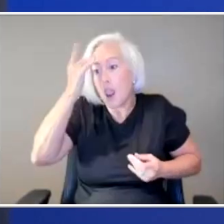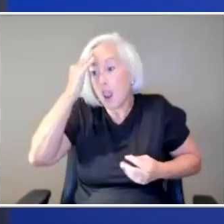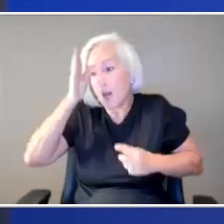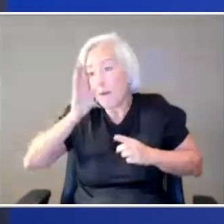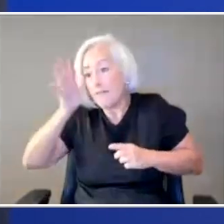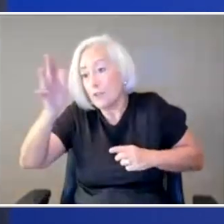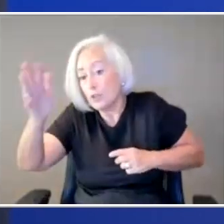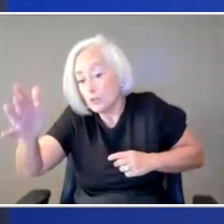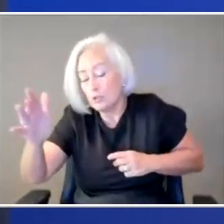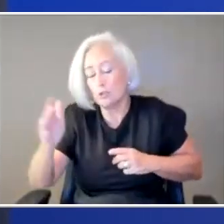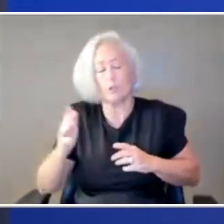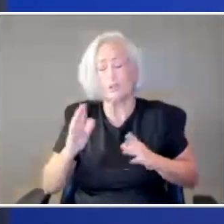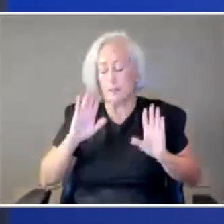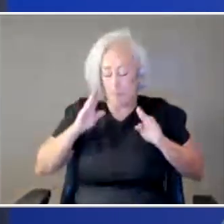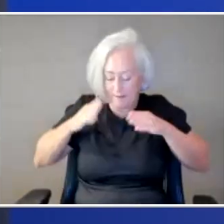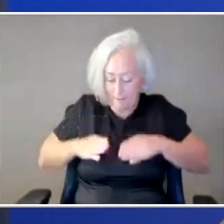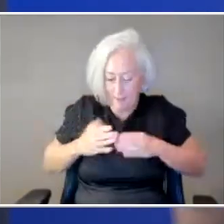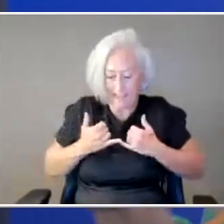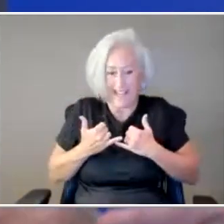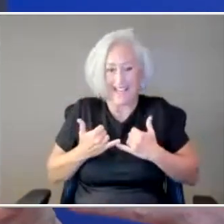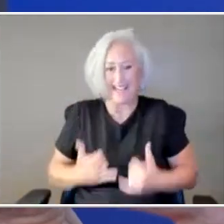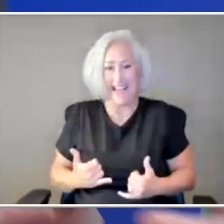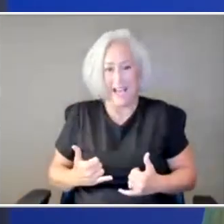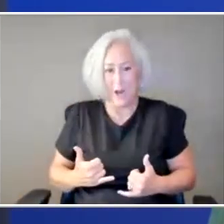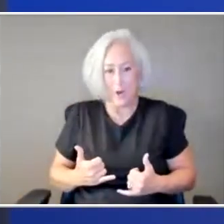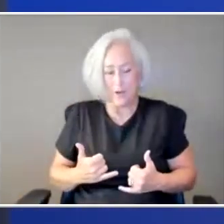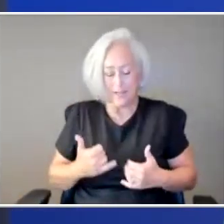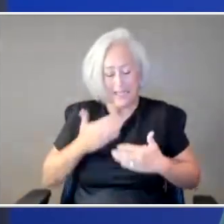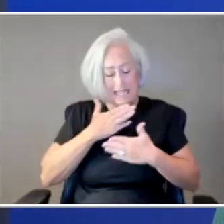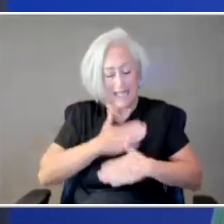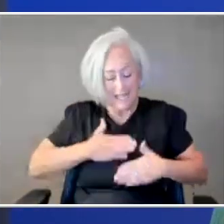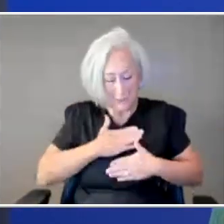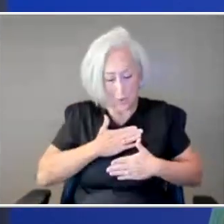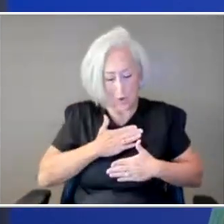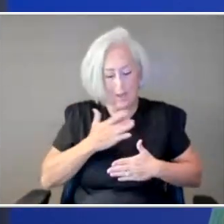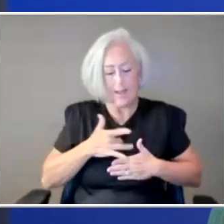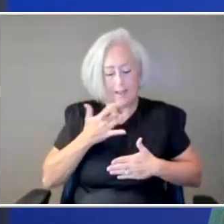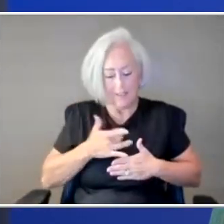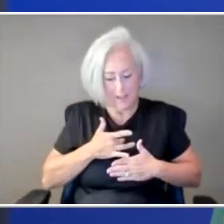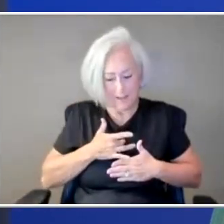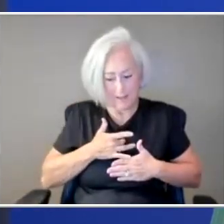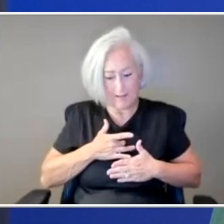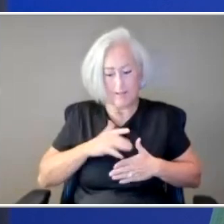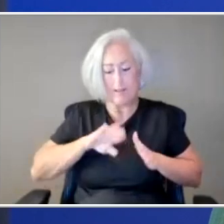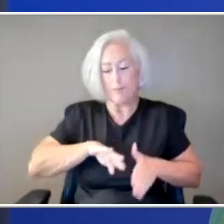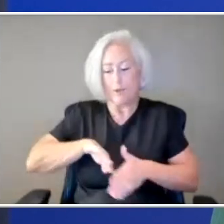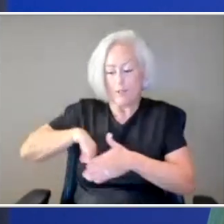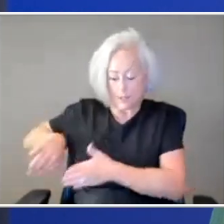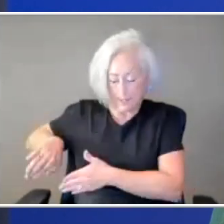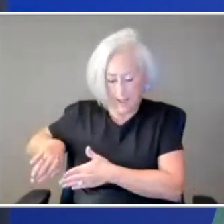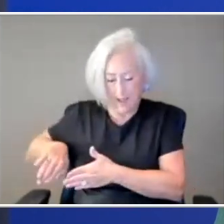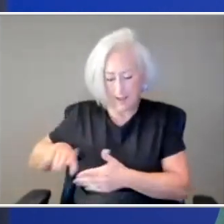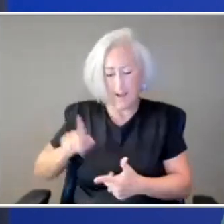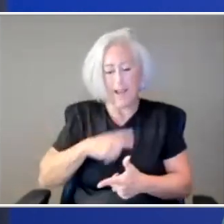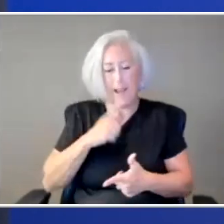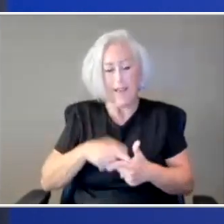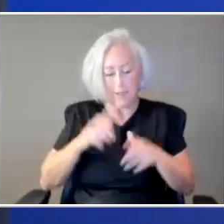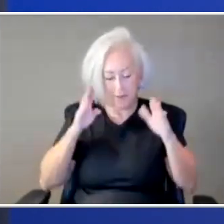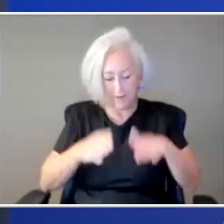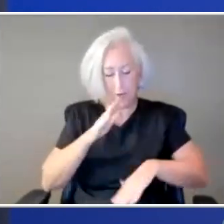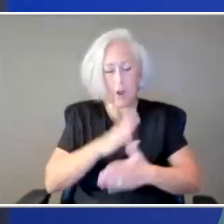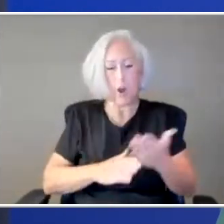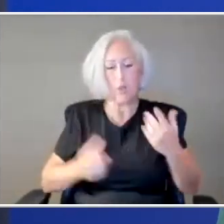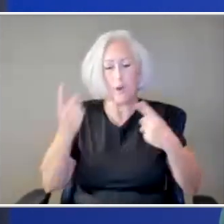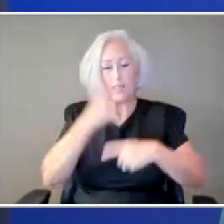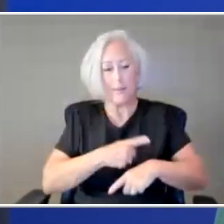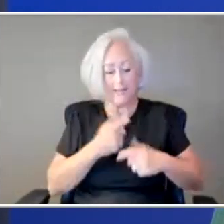concerning, feel it and move it aside so that you can actually work at the living part of your day as well. She